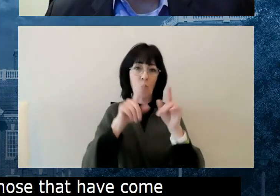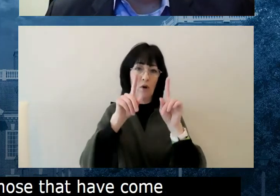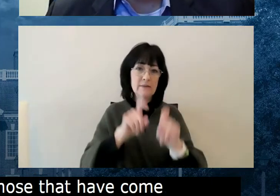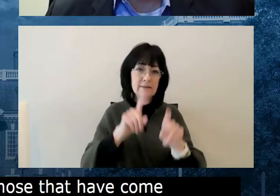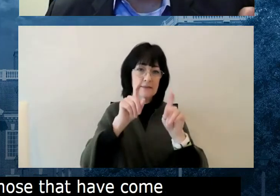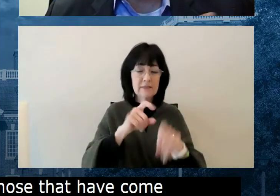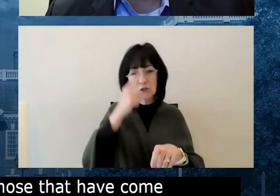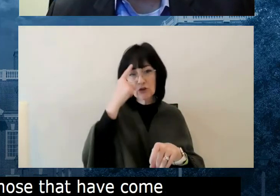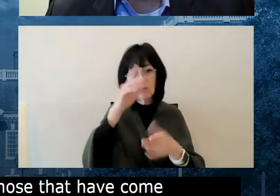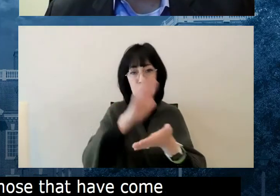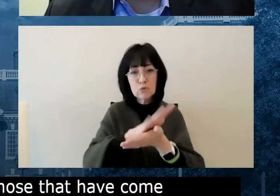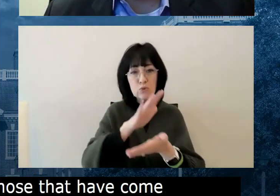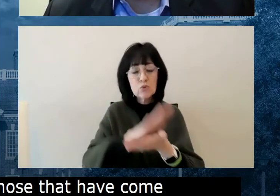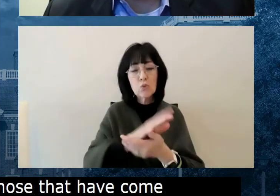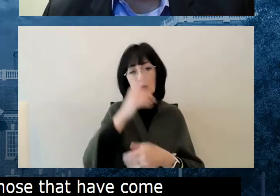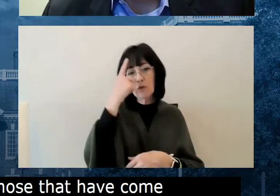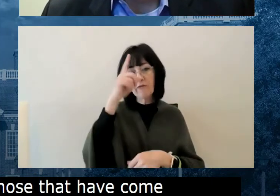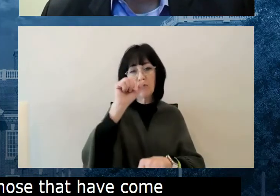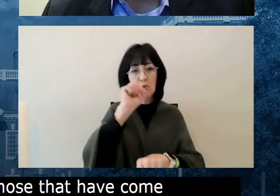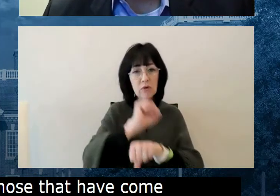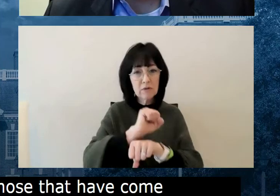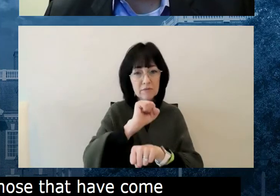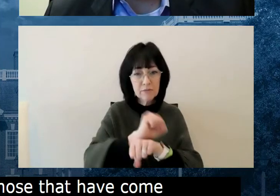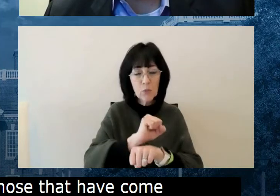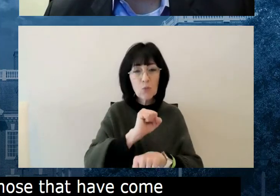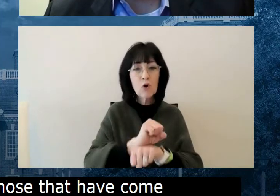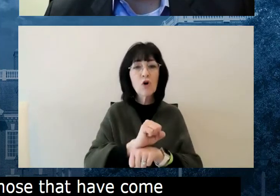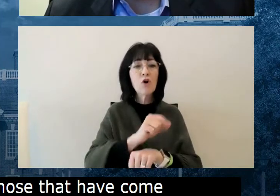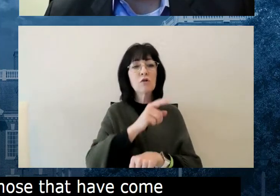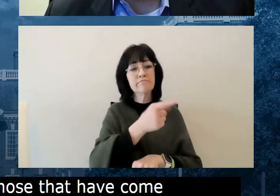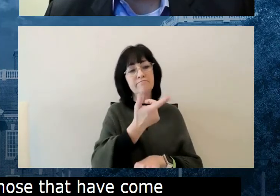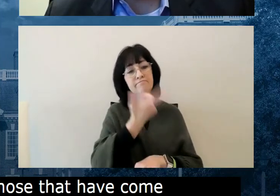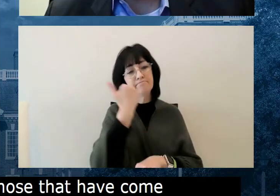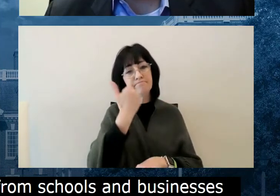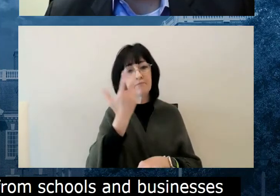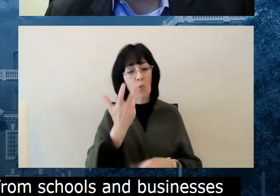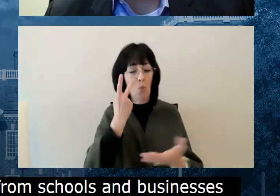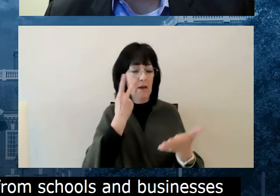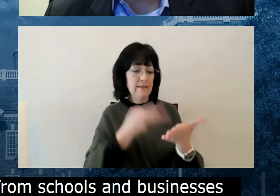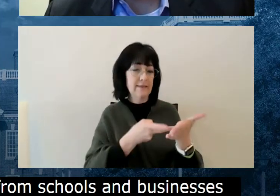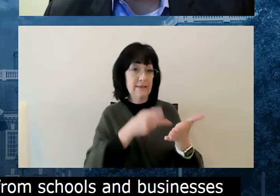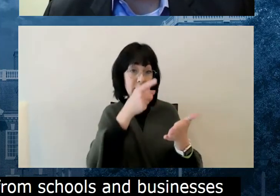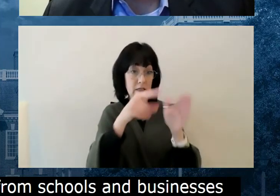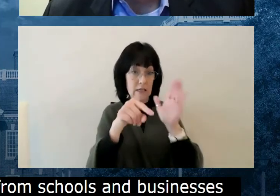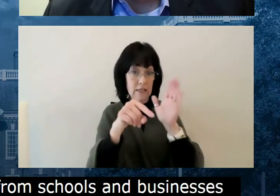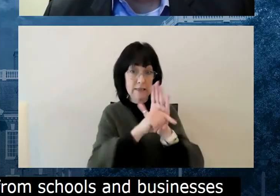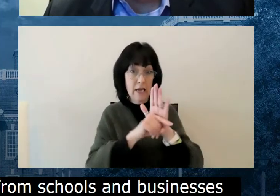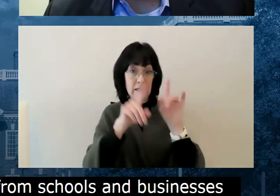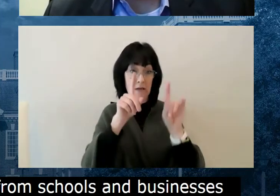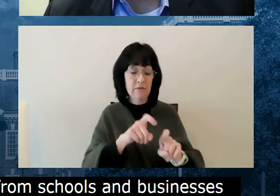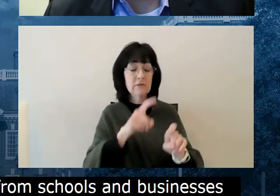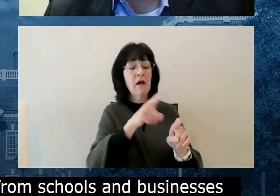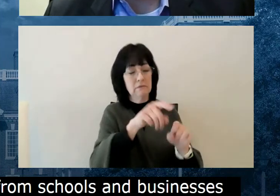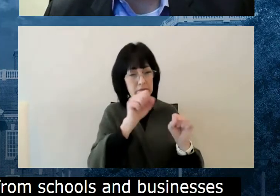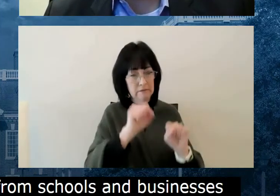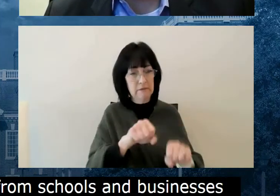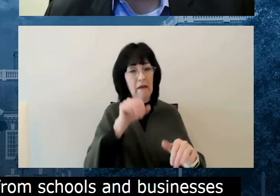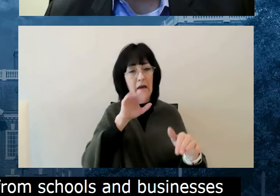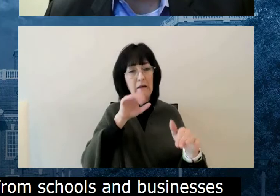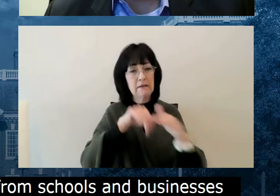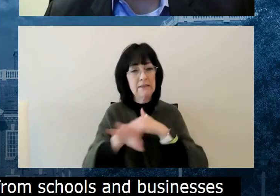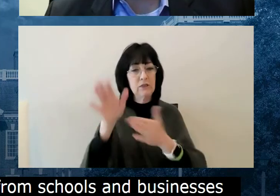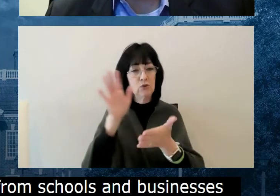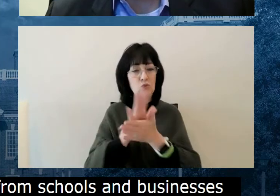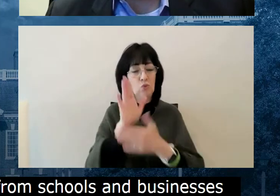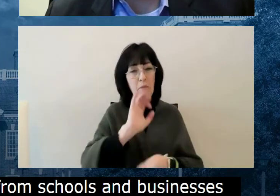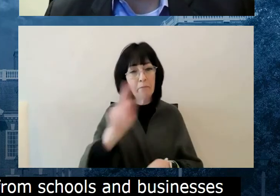So we are in the testing business. We're going to continue to have our trailers around the state as needed. Walgreens is still